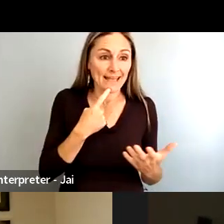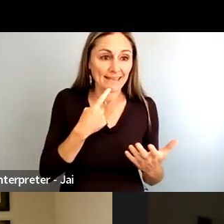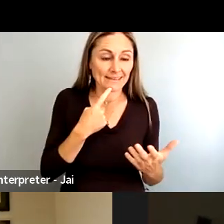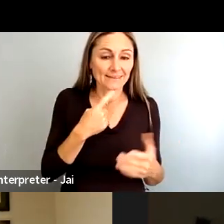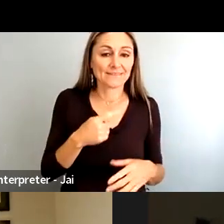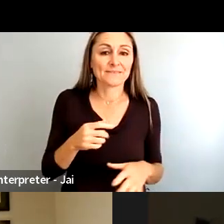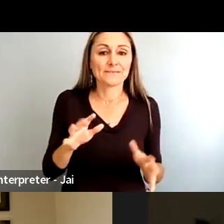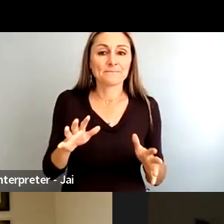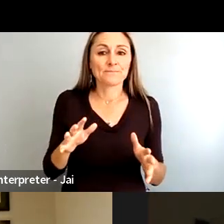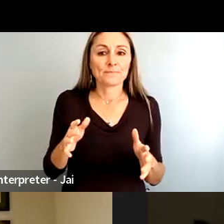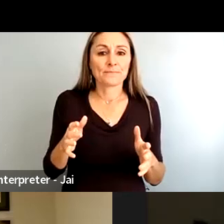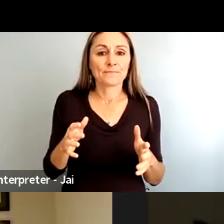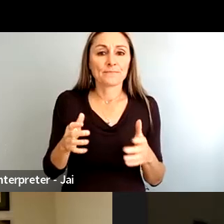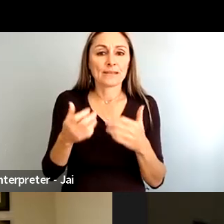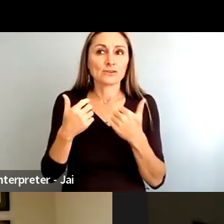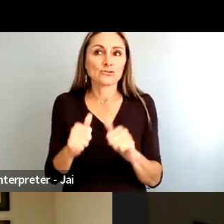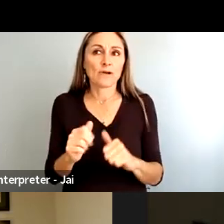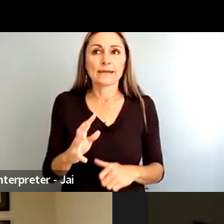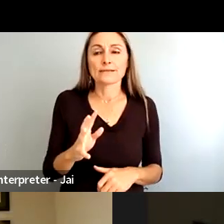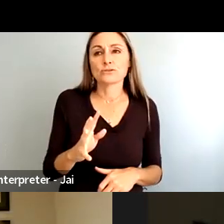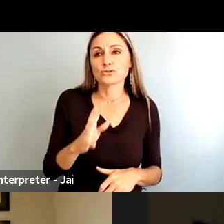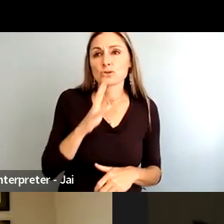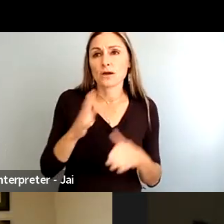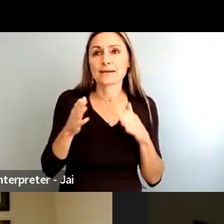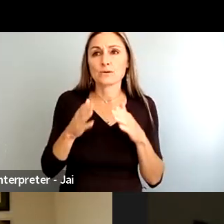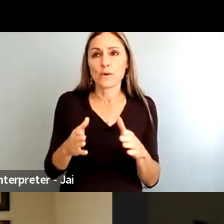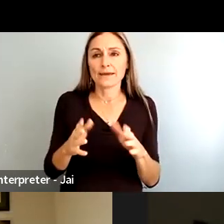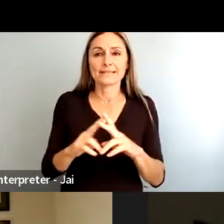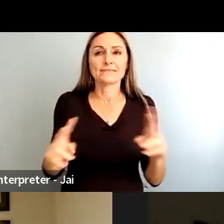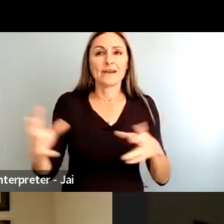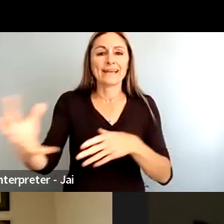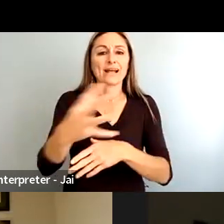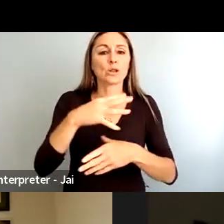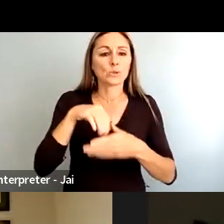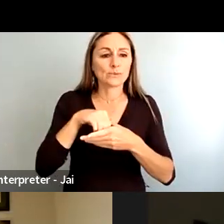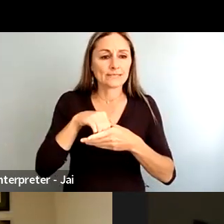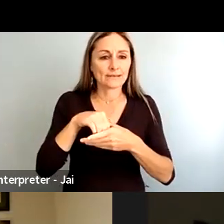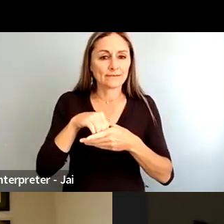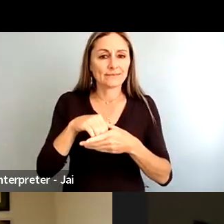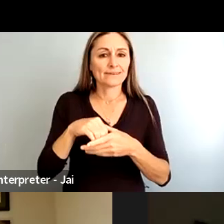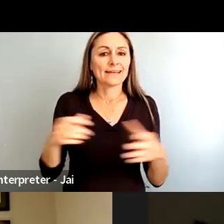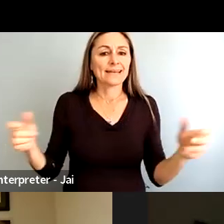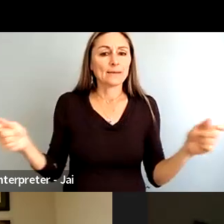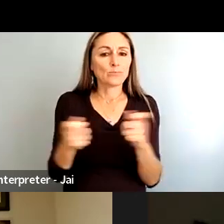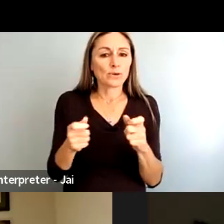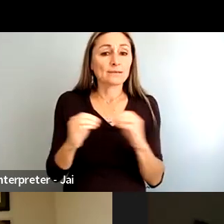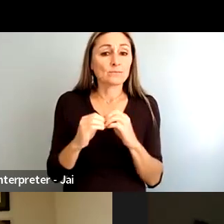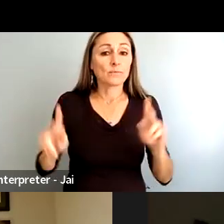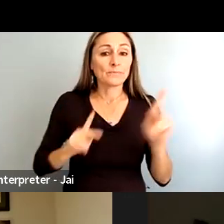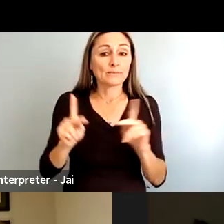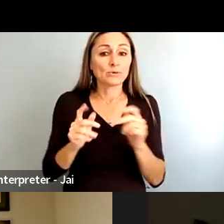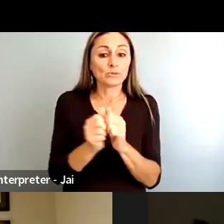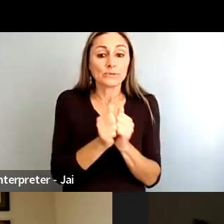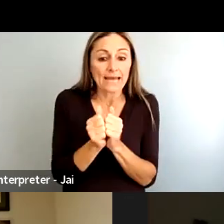to talk in a way that is inclusive and that brings more people together than